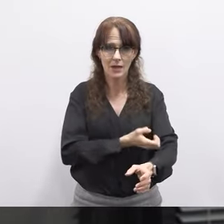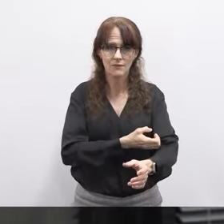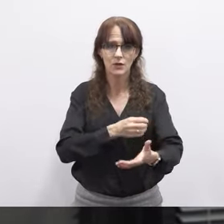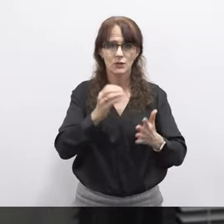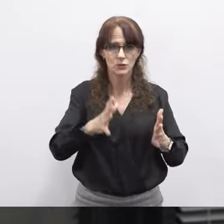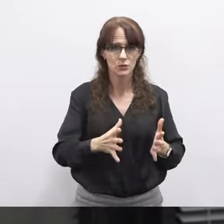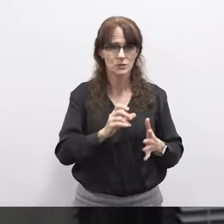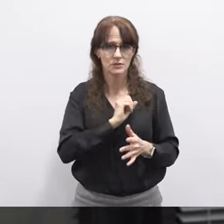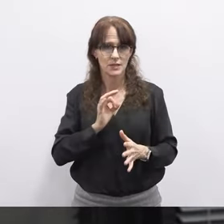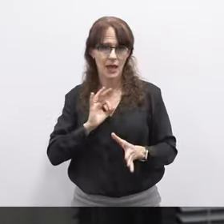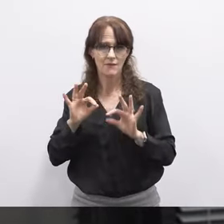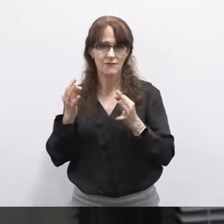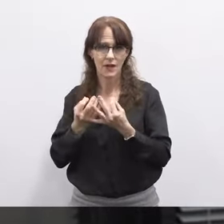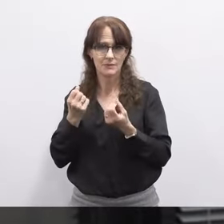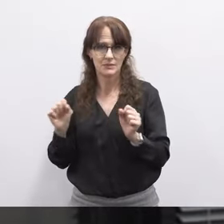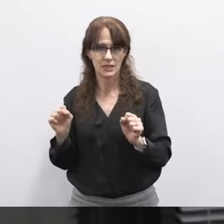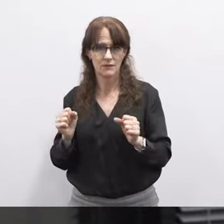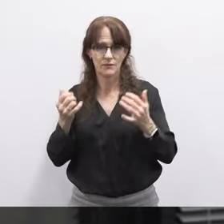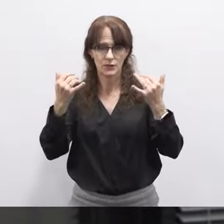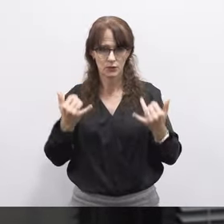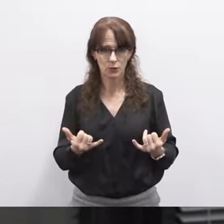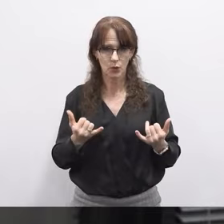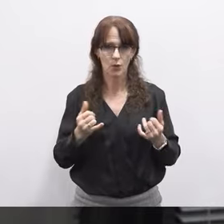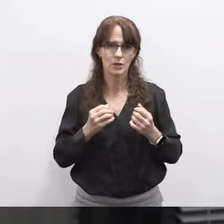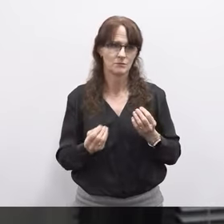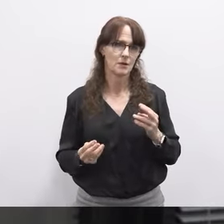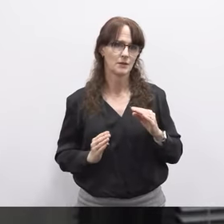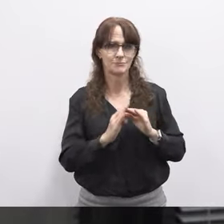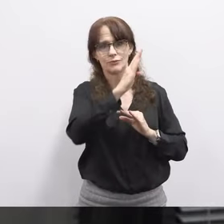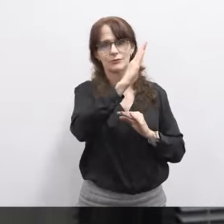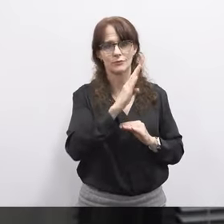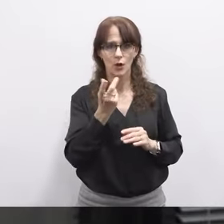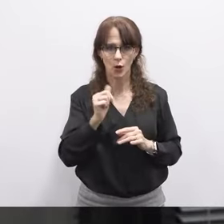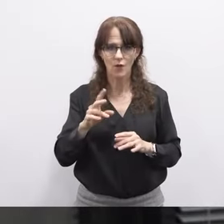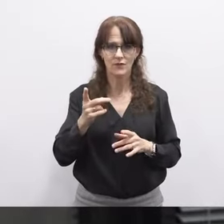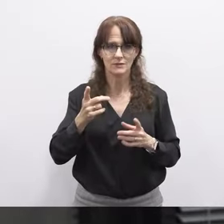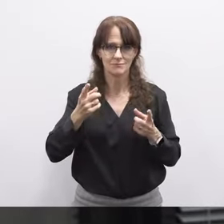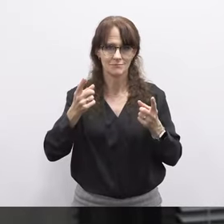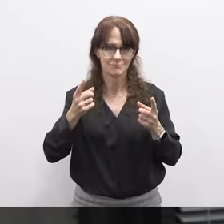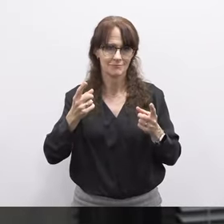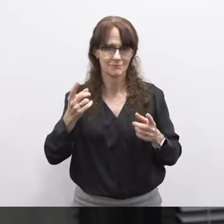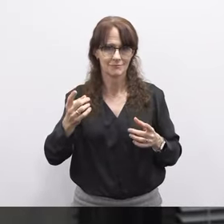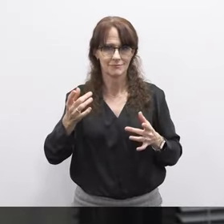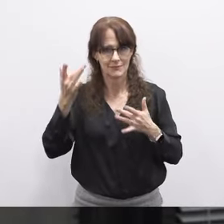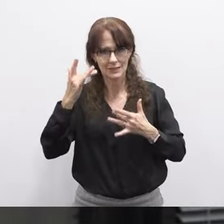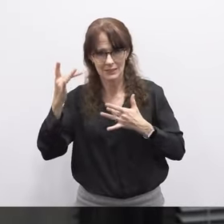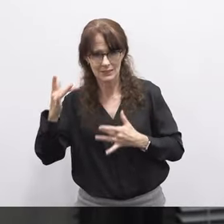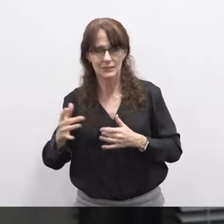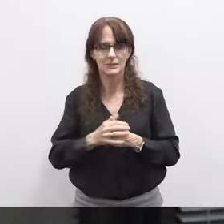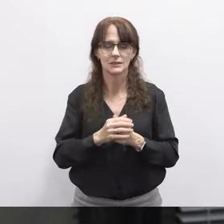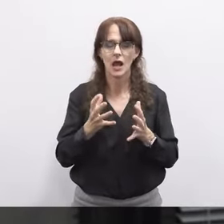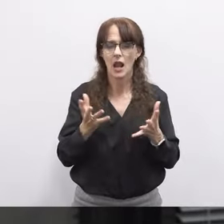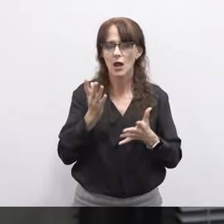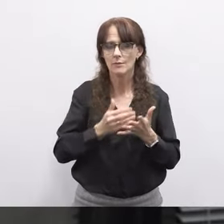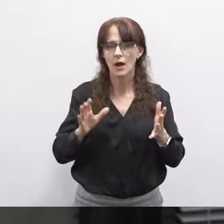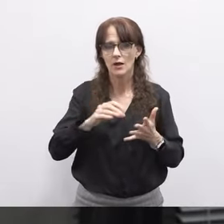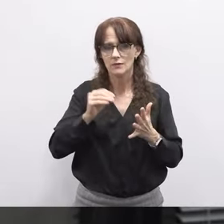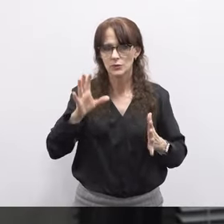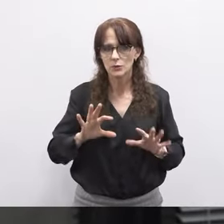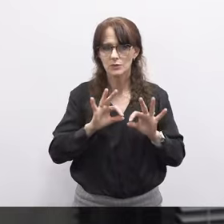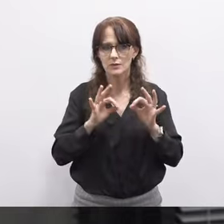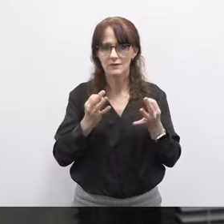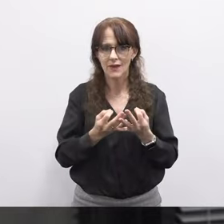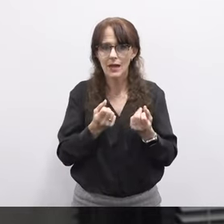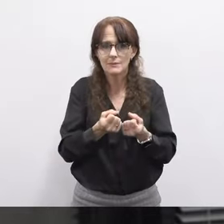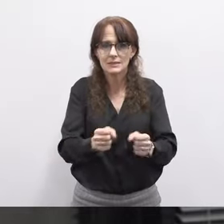families safe during this current regional surge in COVID-19 cases. And I believe you when you say this, but we have to remember that a large part of keeping students and families